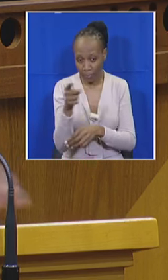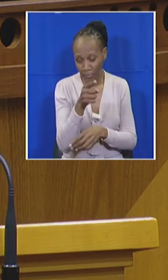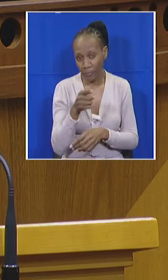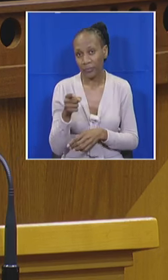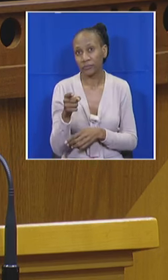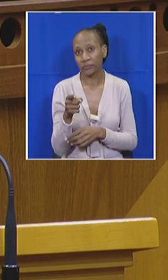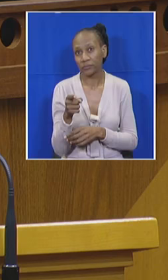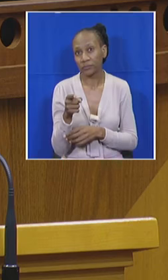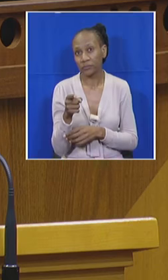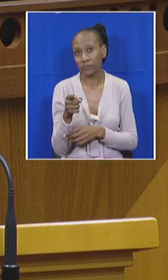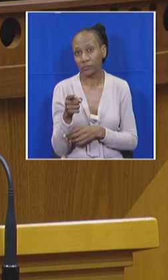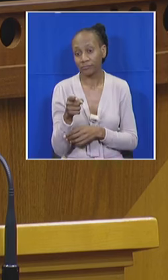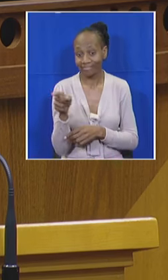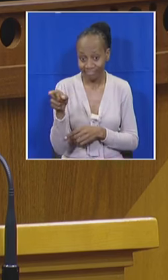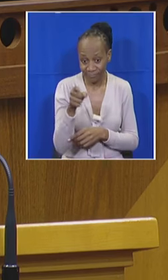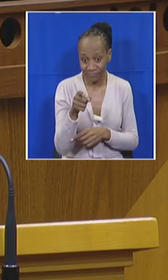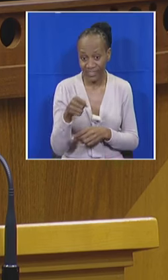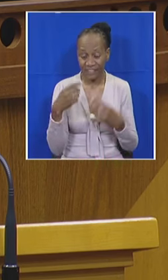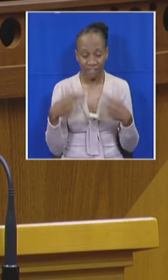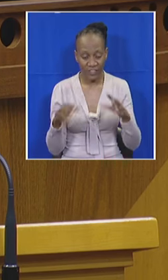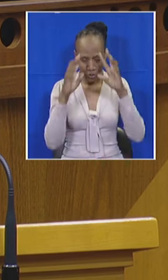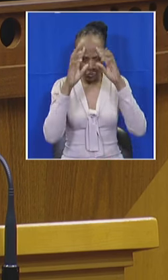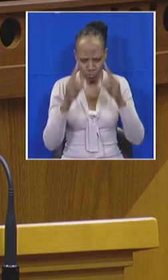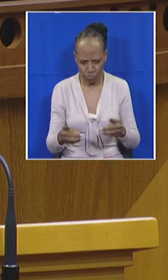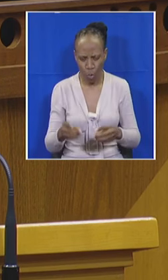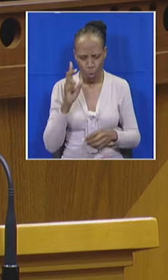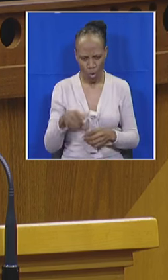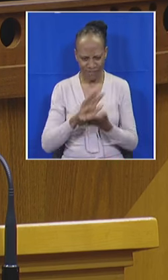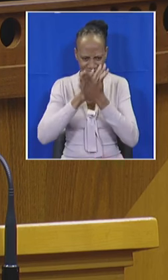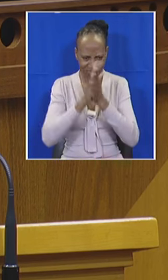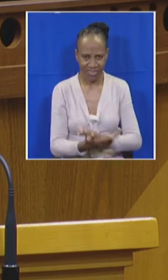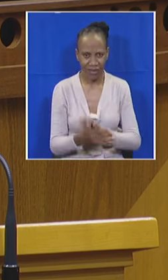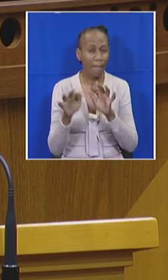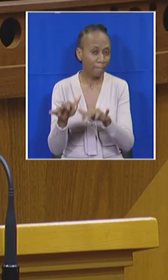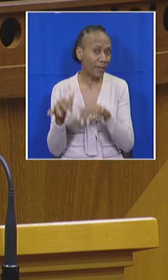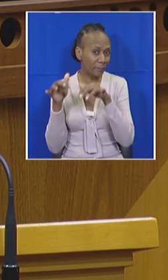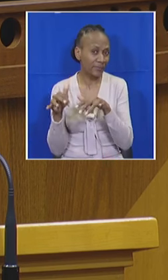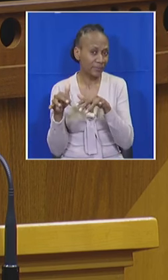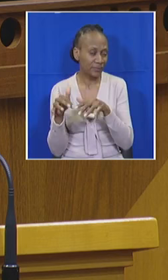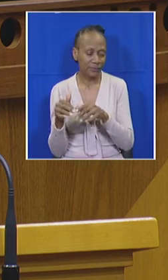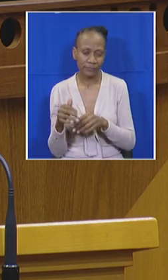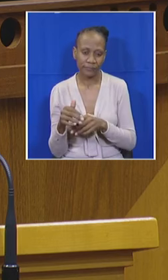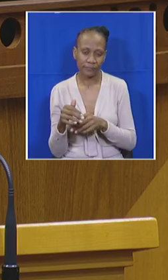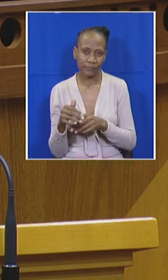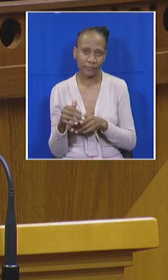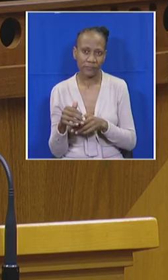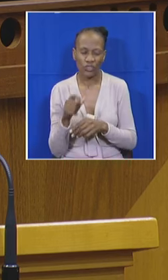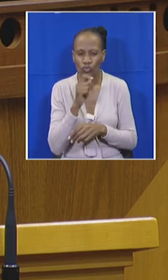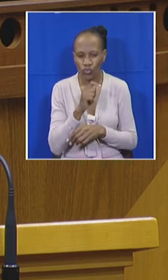that have taken a decision to cause mayhem in the House to